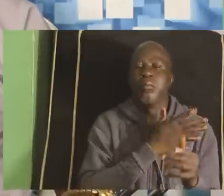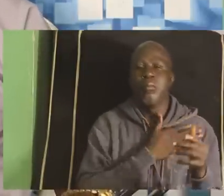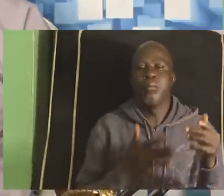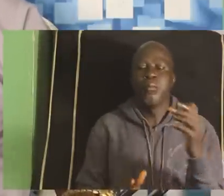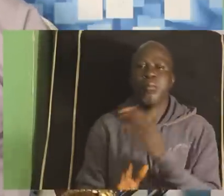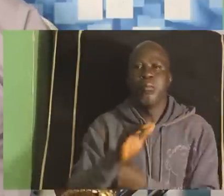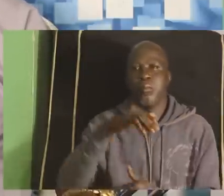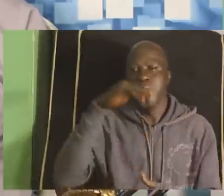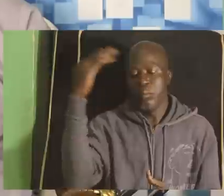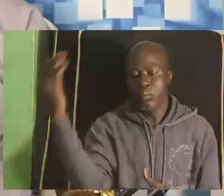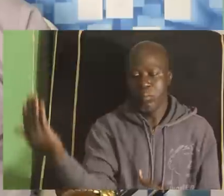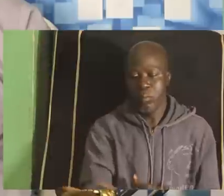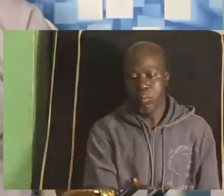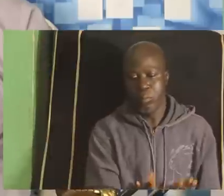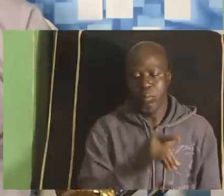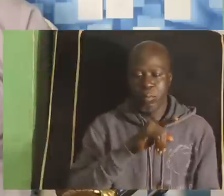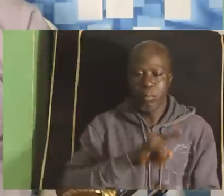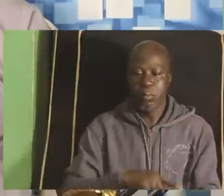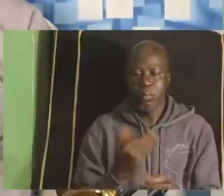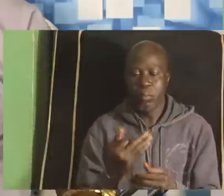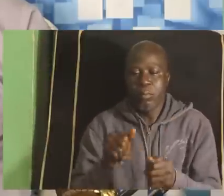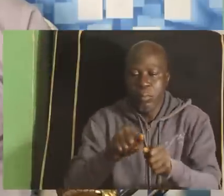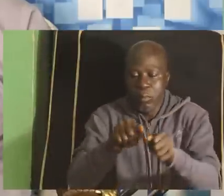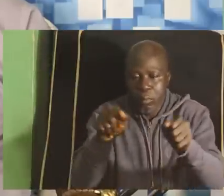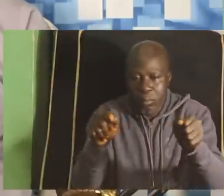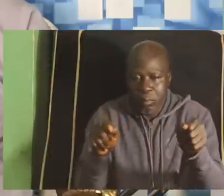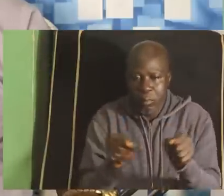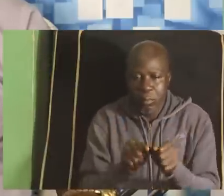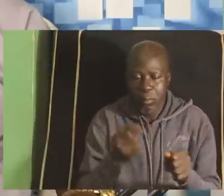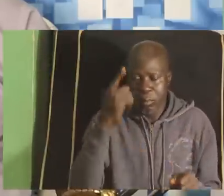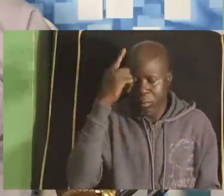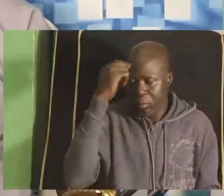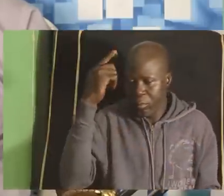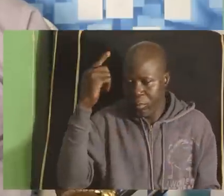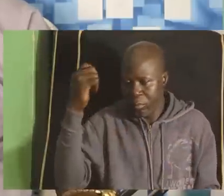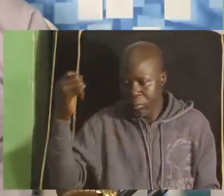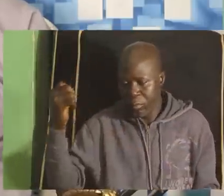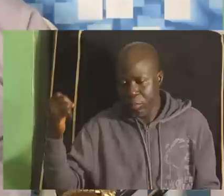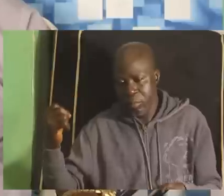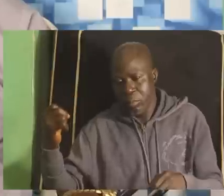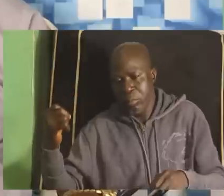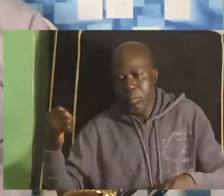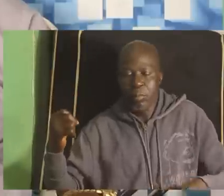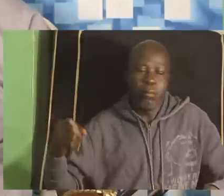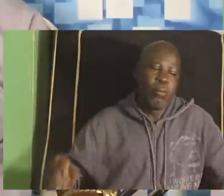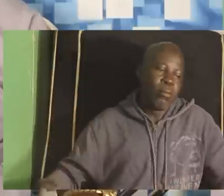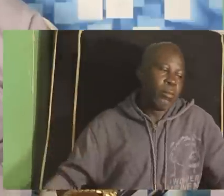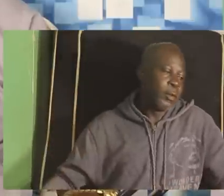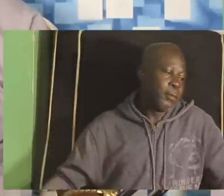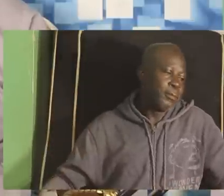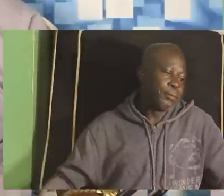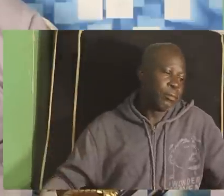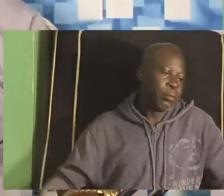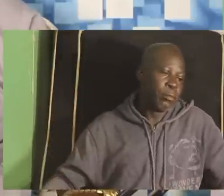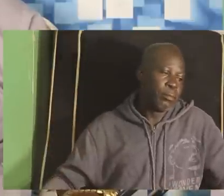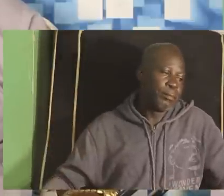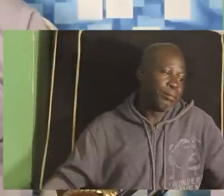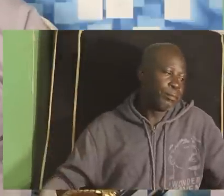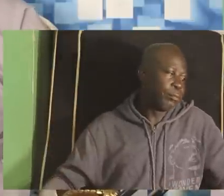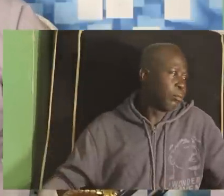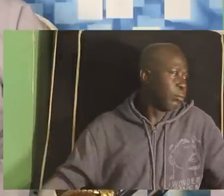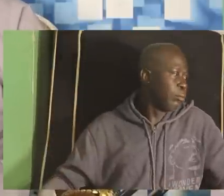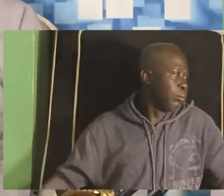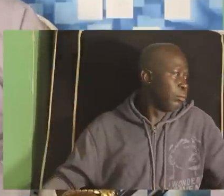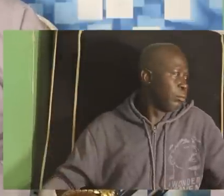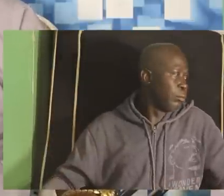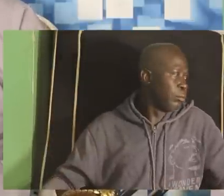Lord se abala la welcome to segment of dream brojide apostle ba nwa la to wa nbe yes arakunrin lori kedere ni oju ala e olohun